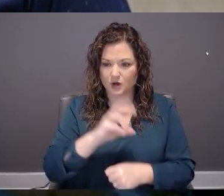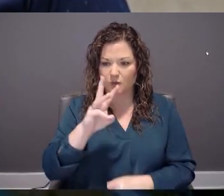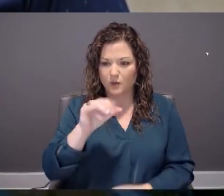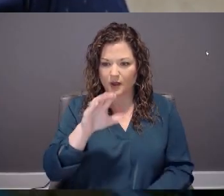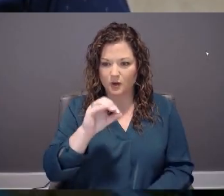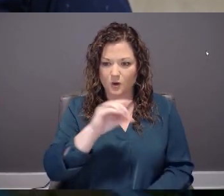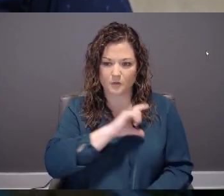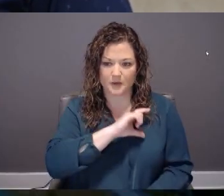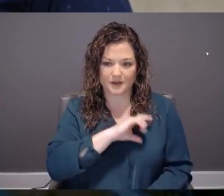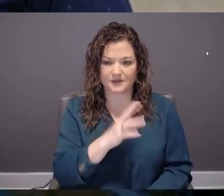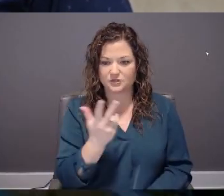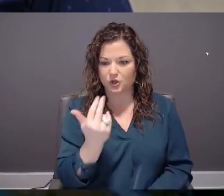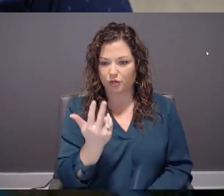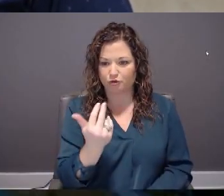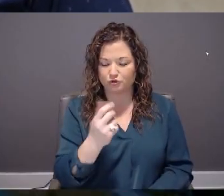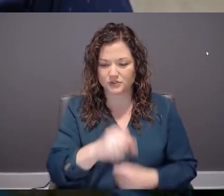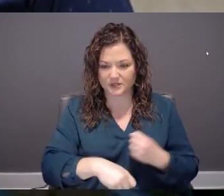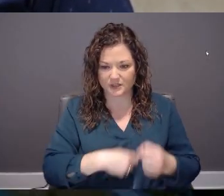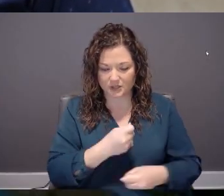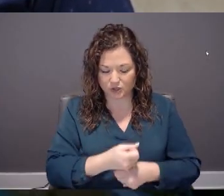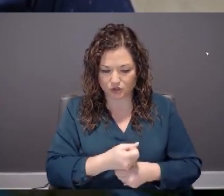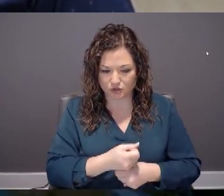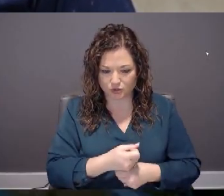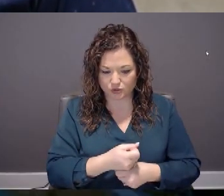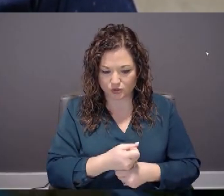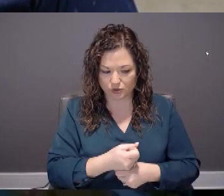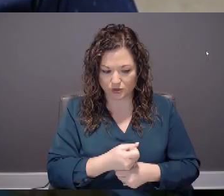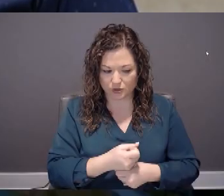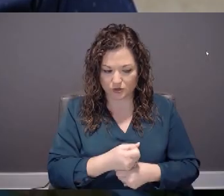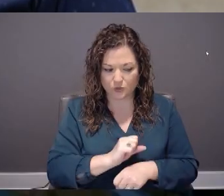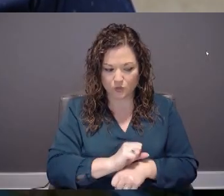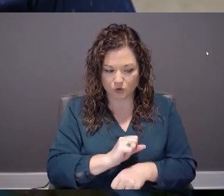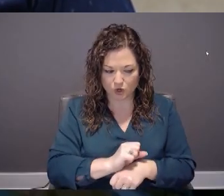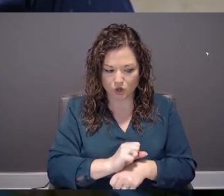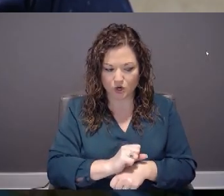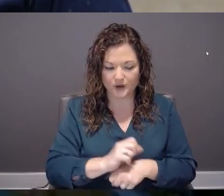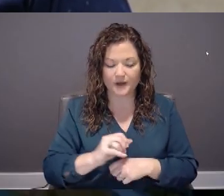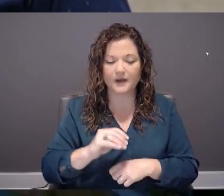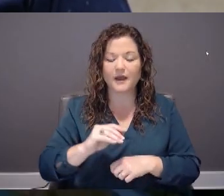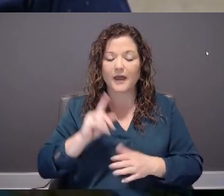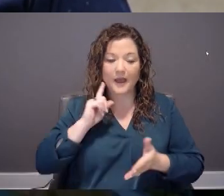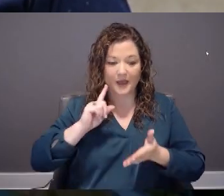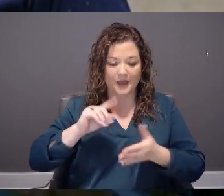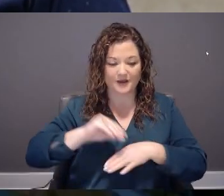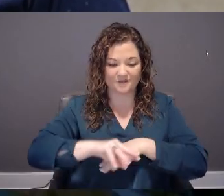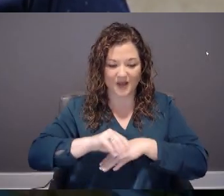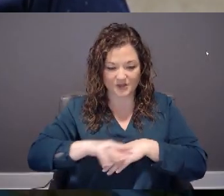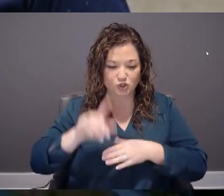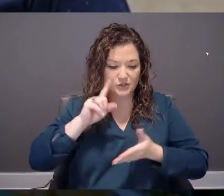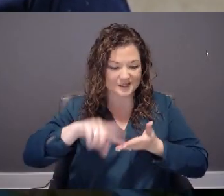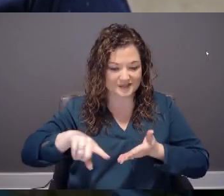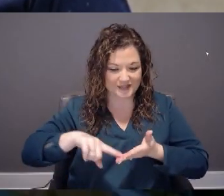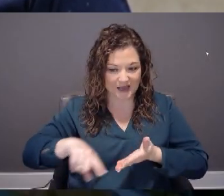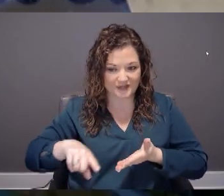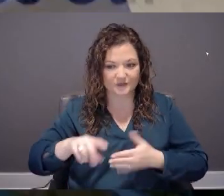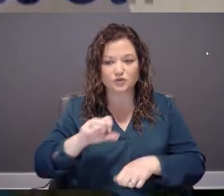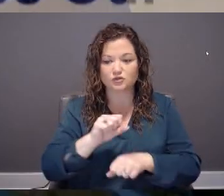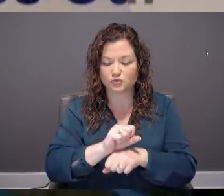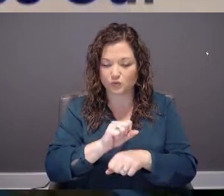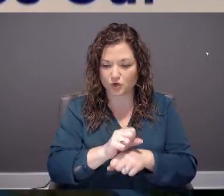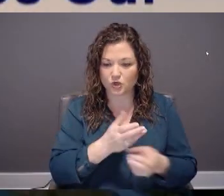14 years. I currently work as a family violence detective. I was in the Marines for